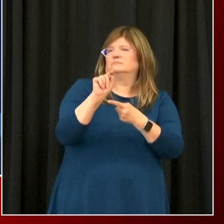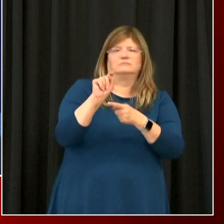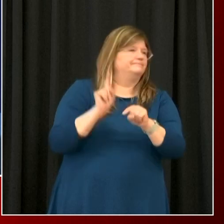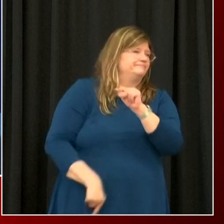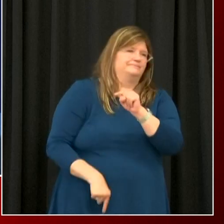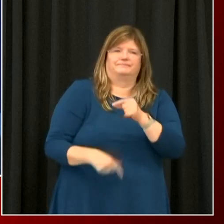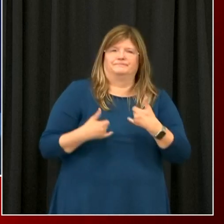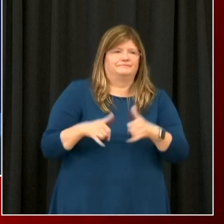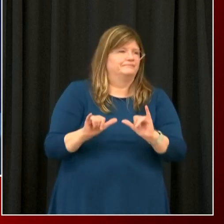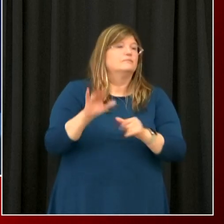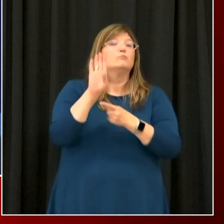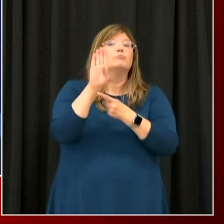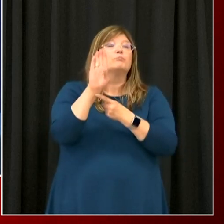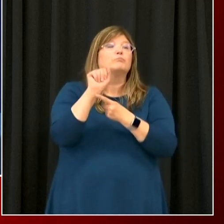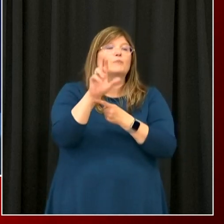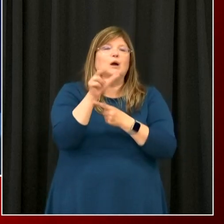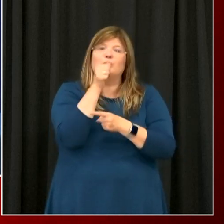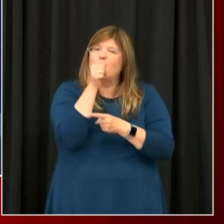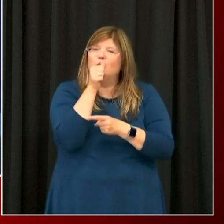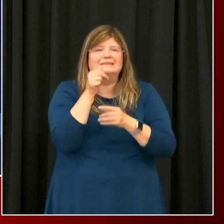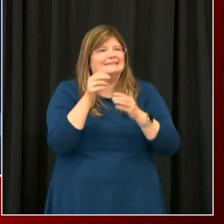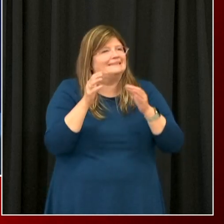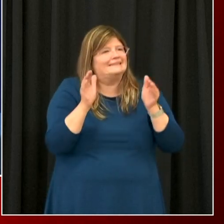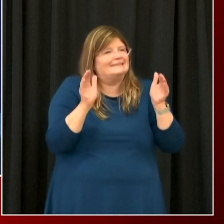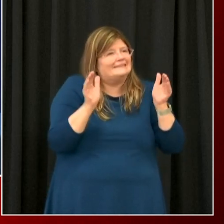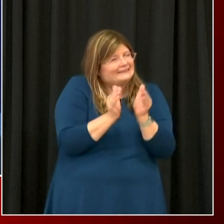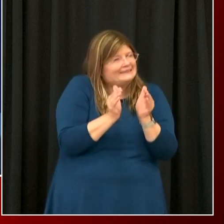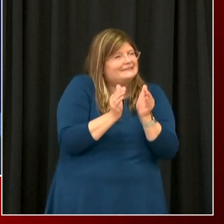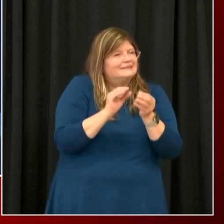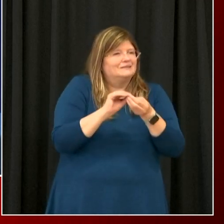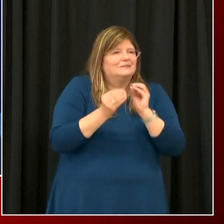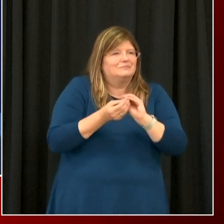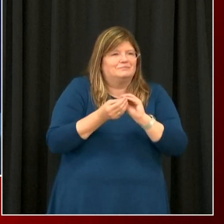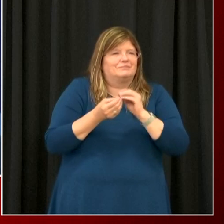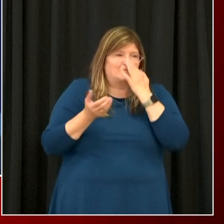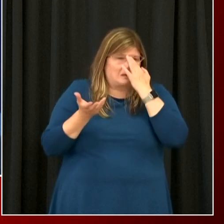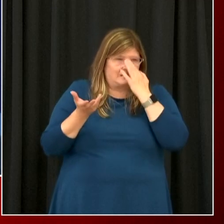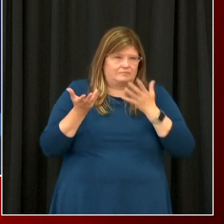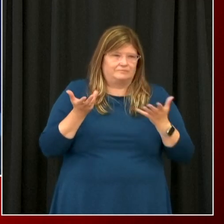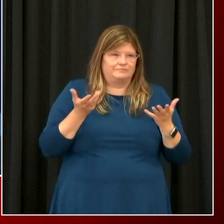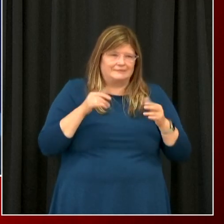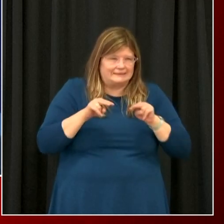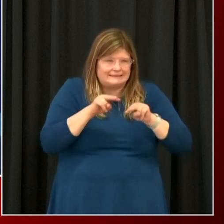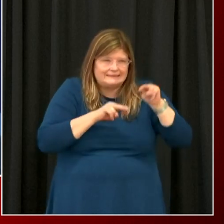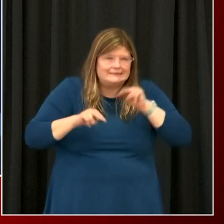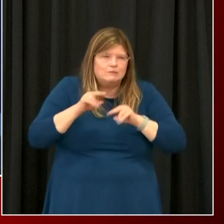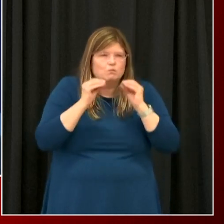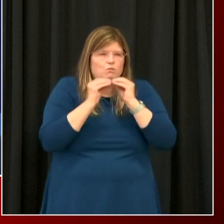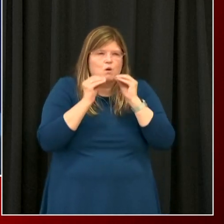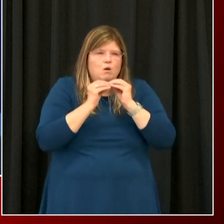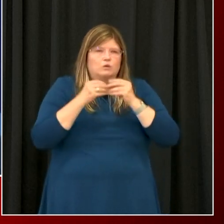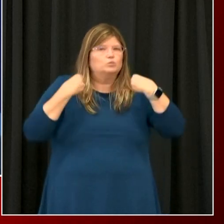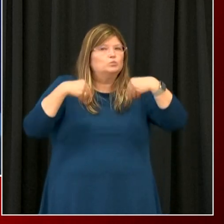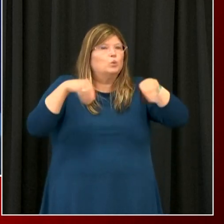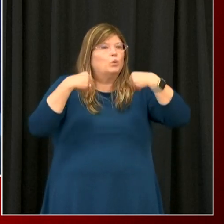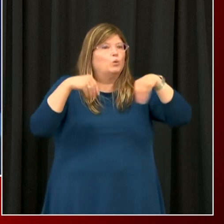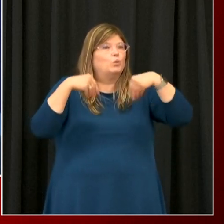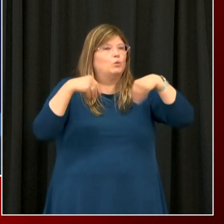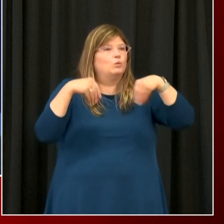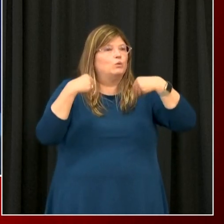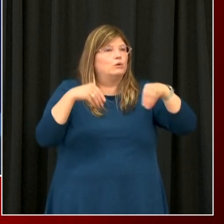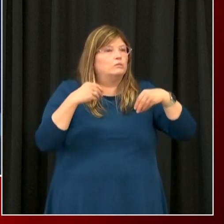nature. There would be some expansion around the non-essential retail as well, still having to have some